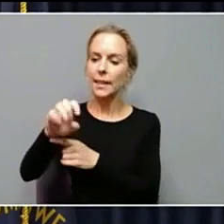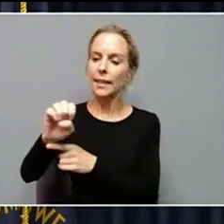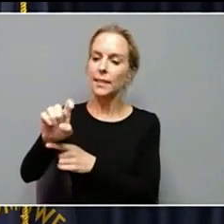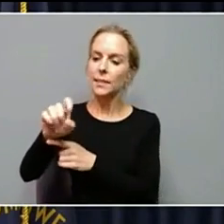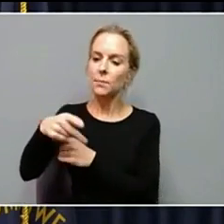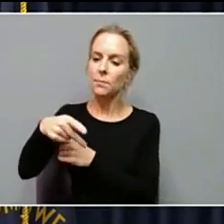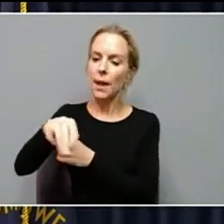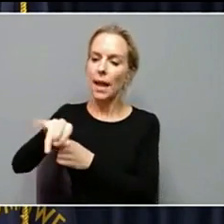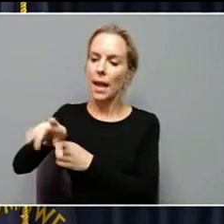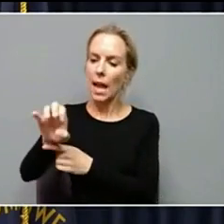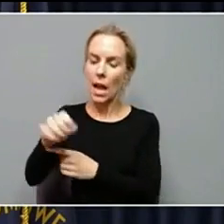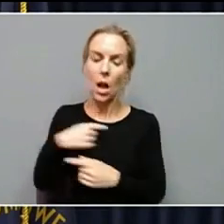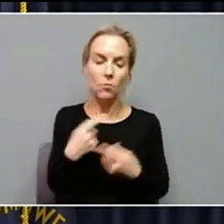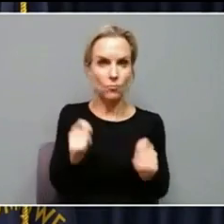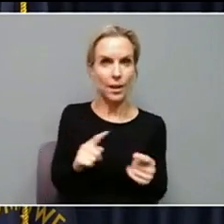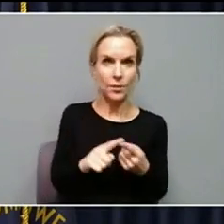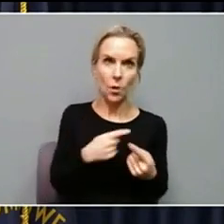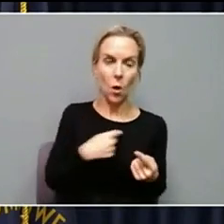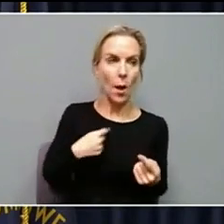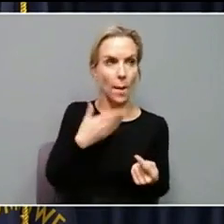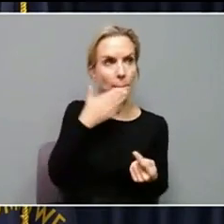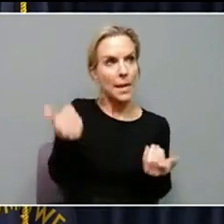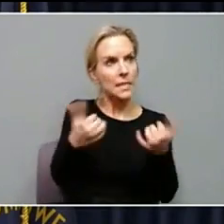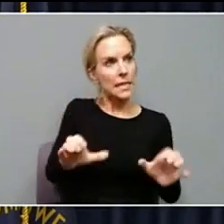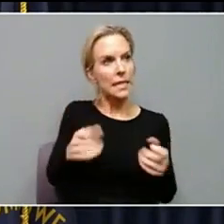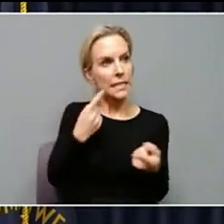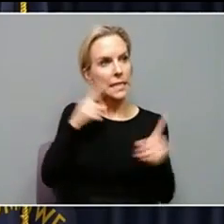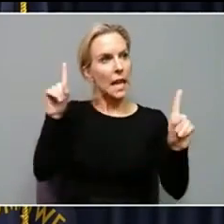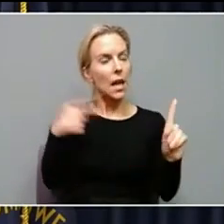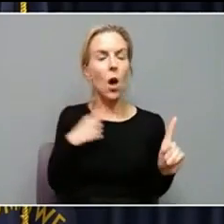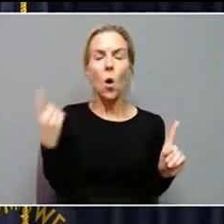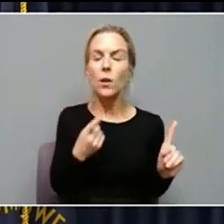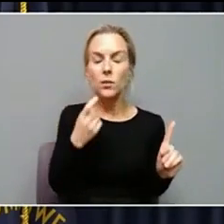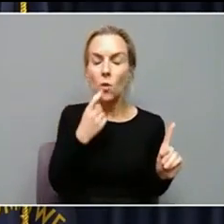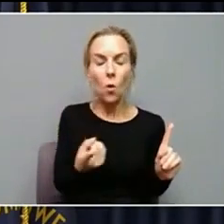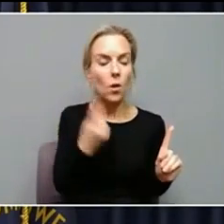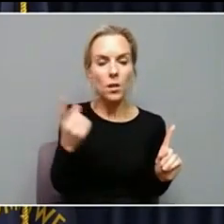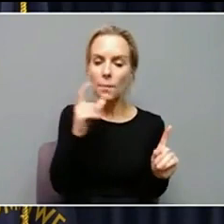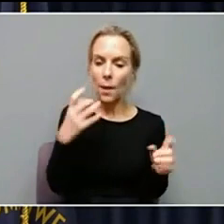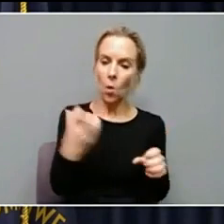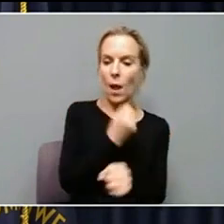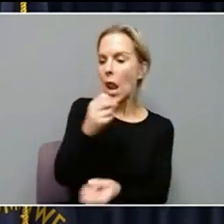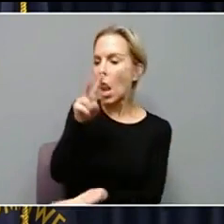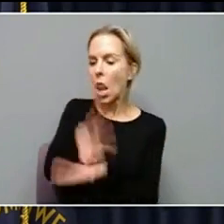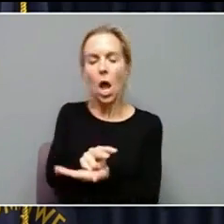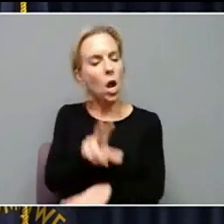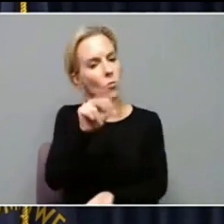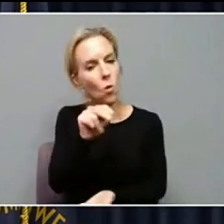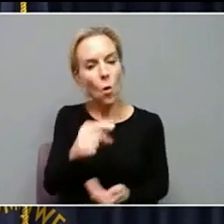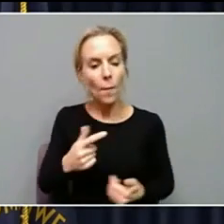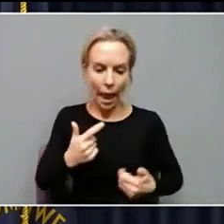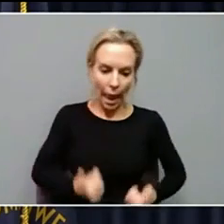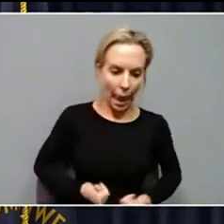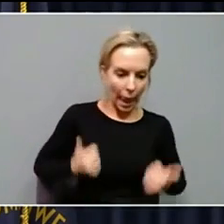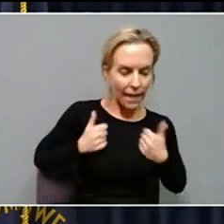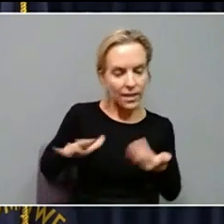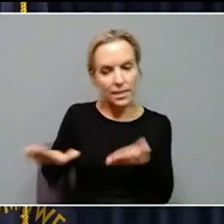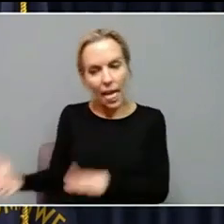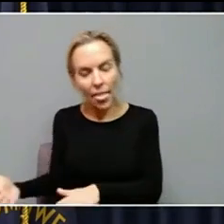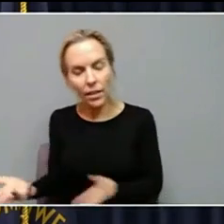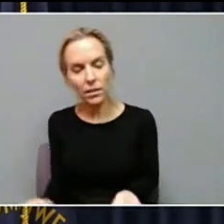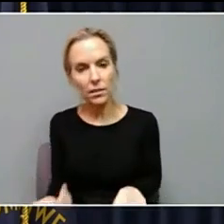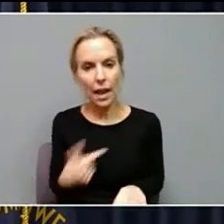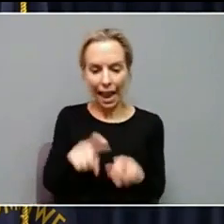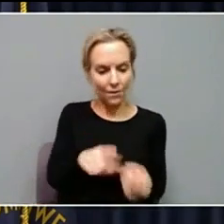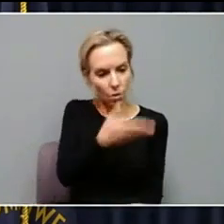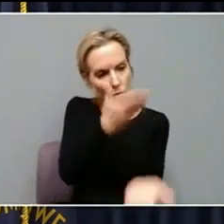us our best chance of success. And I always told everybody that to me, this wasn't about wins and losses. It's about life and death. Guess what? I got to prove it.